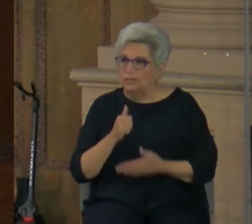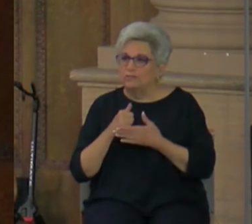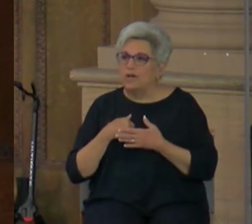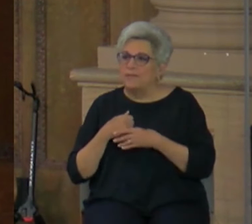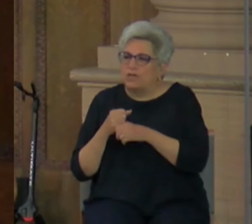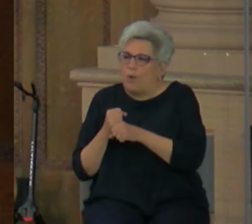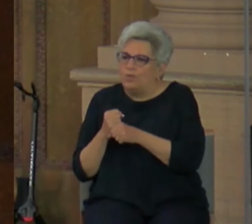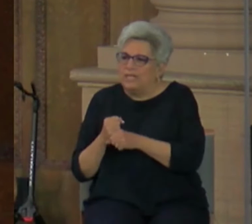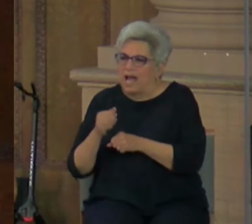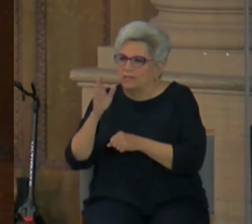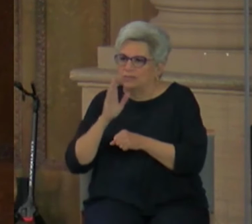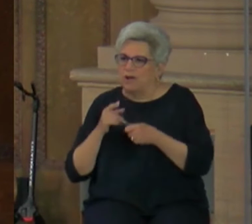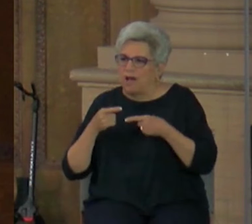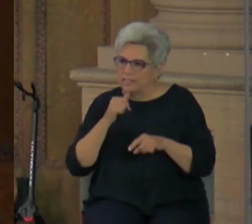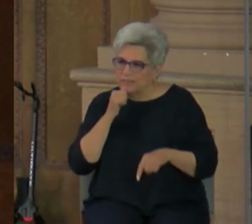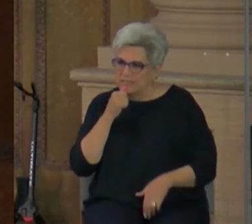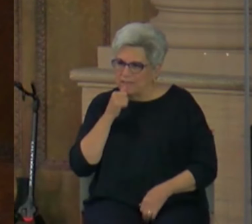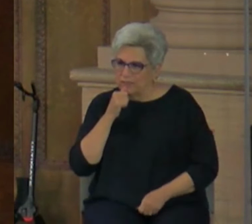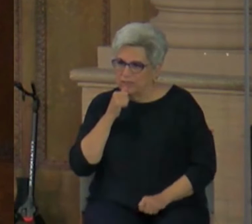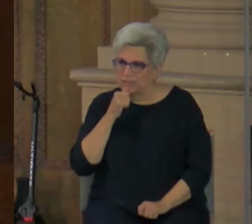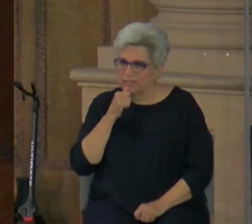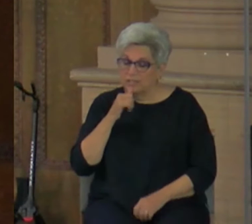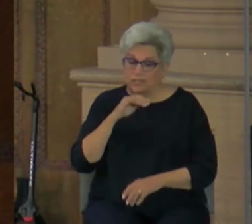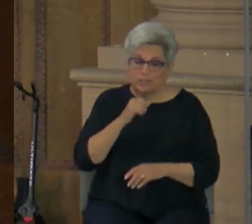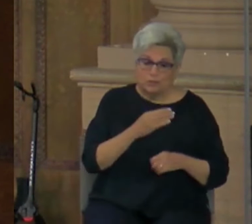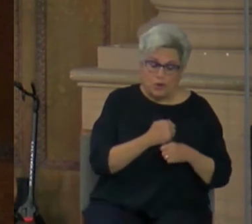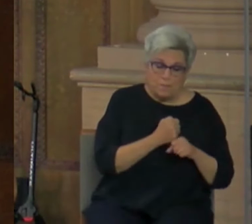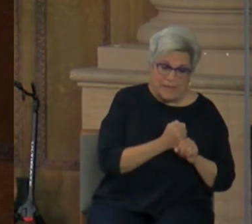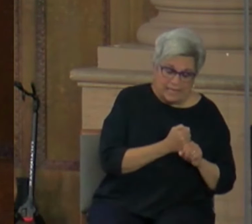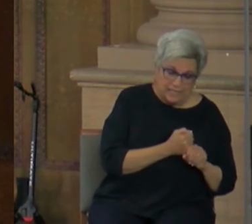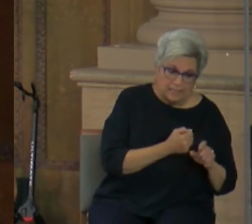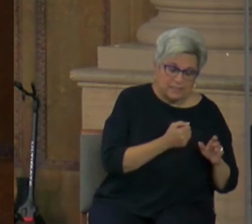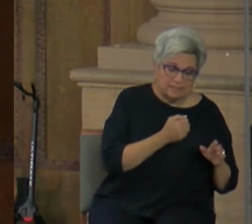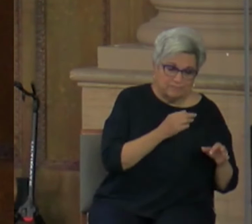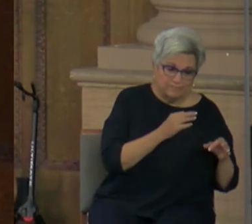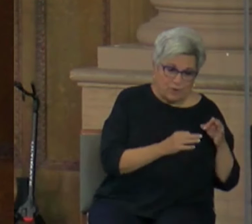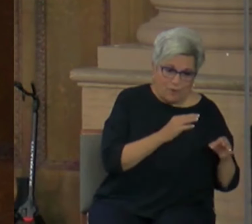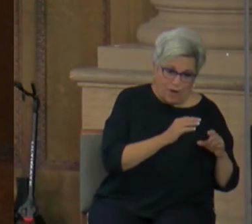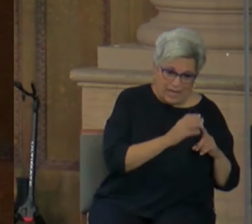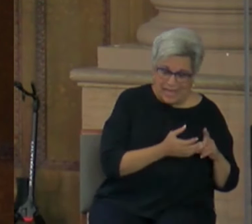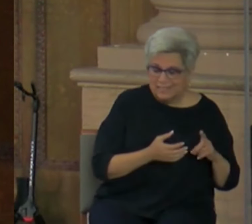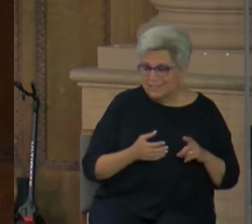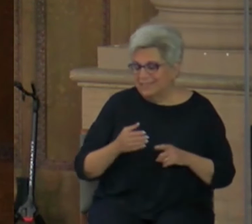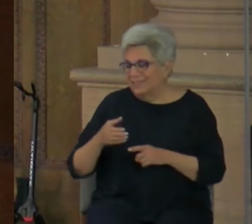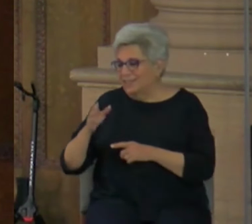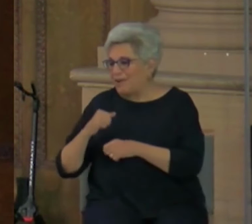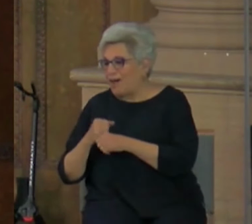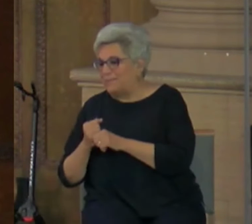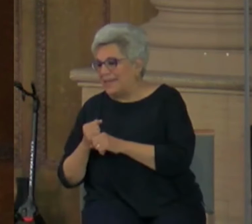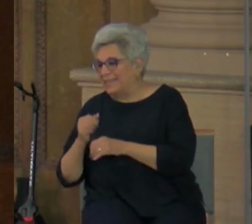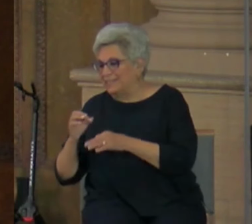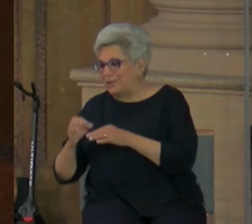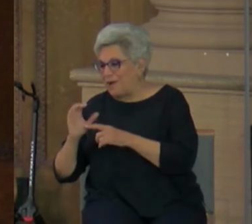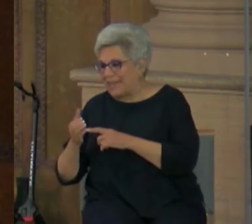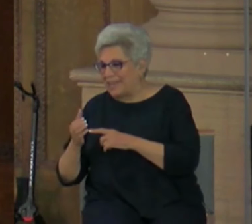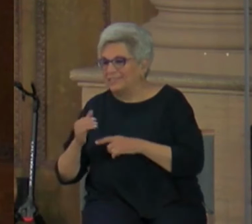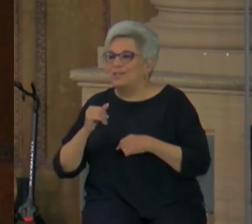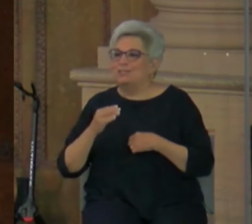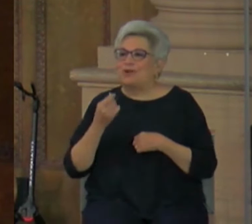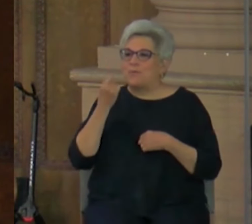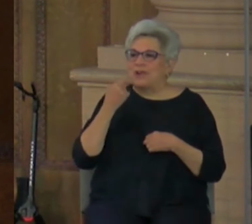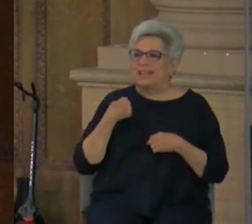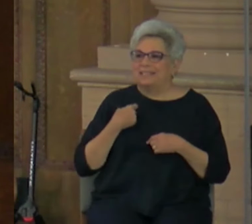So Job made his case. God made his case. Job knows he lost. And so in Job chapter 40, verse 3, it says, "Then Job answered the